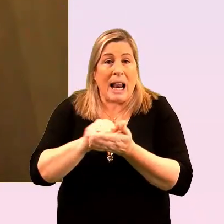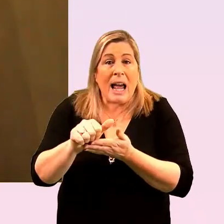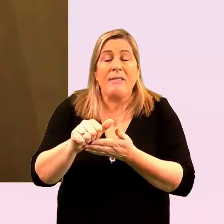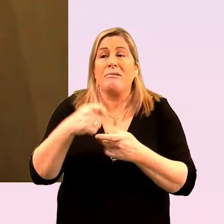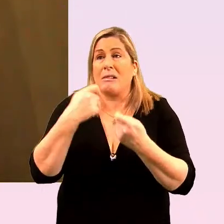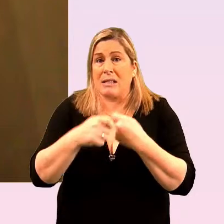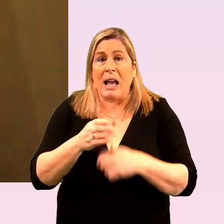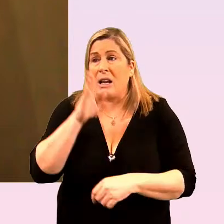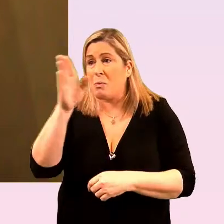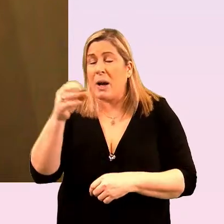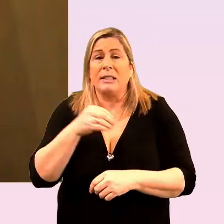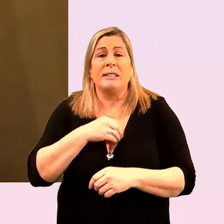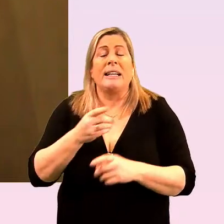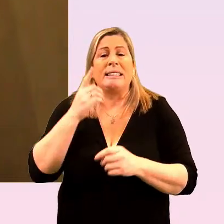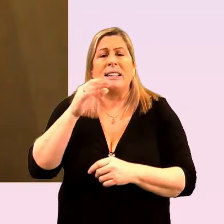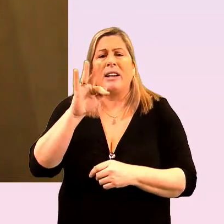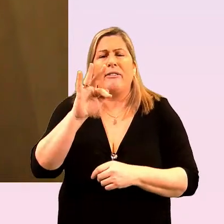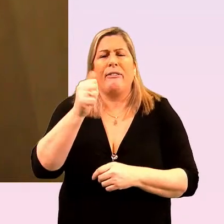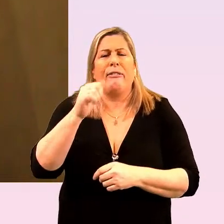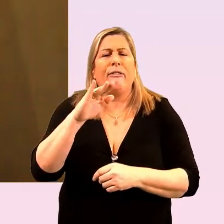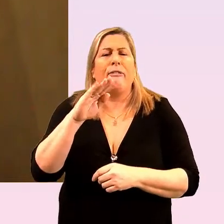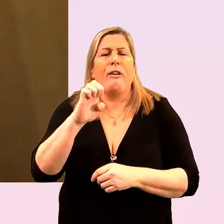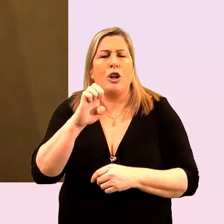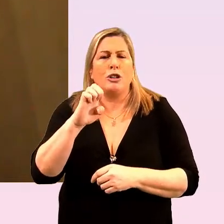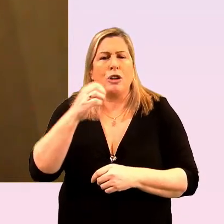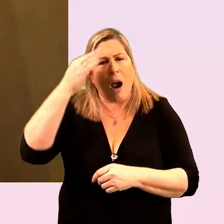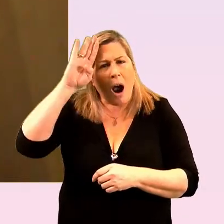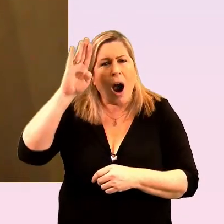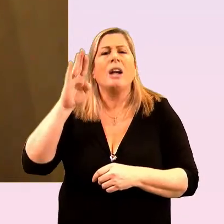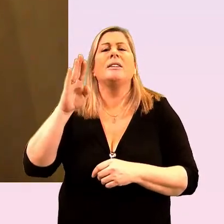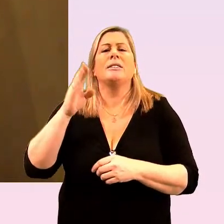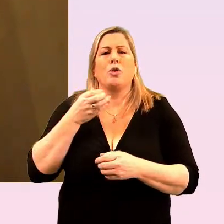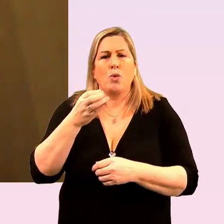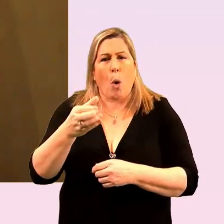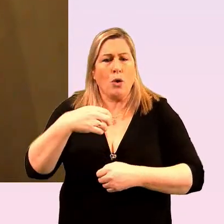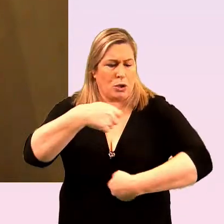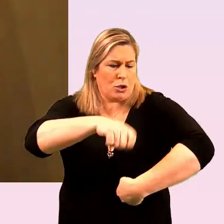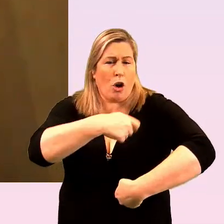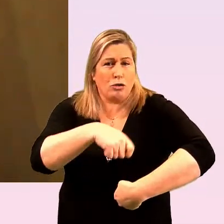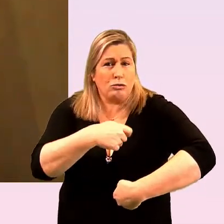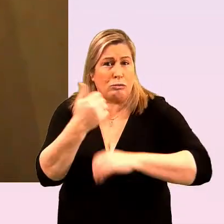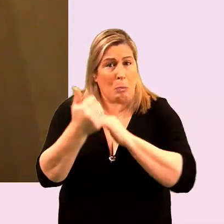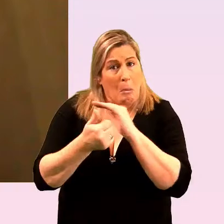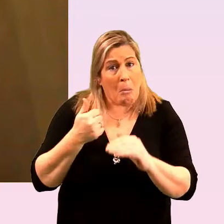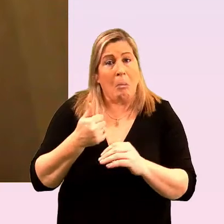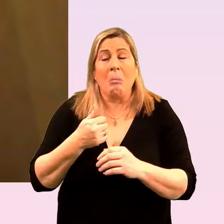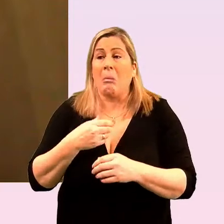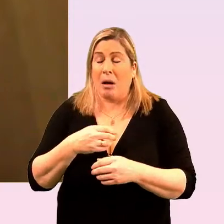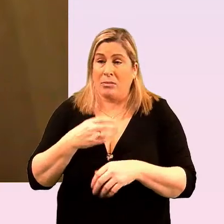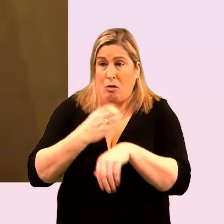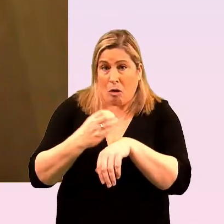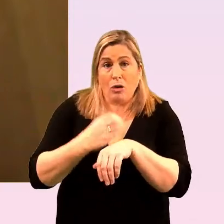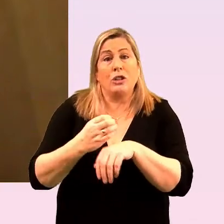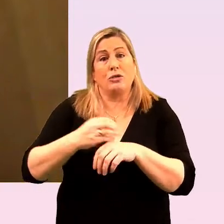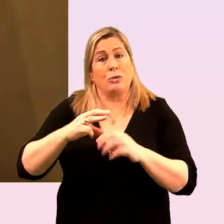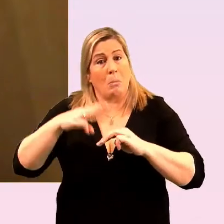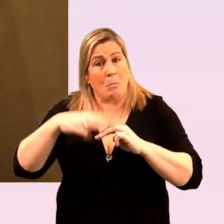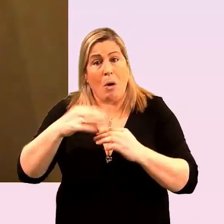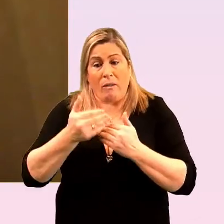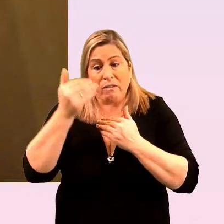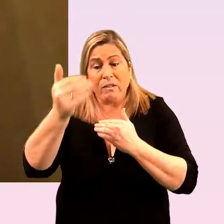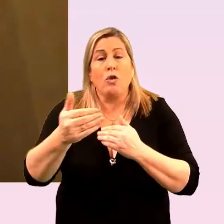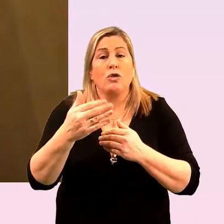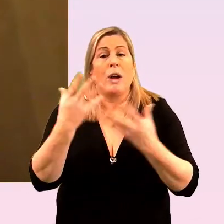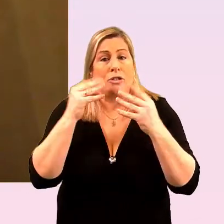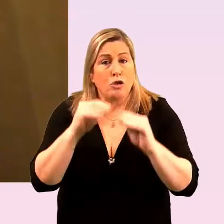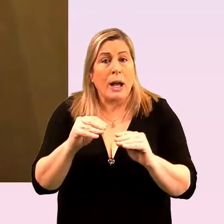went and he did a Fall to Ireland course in culinary skills. He went on and did further education. Again, he went